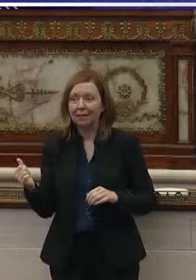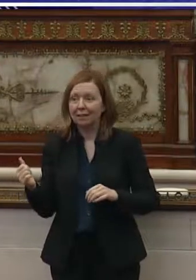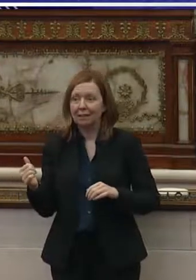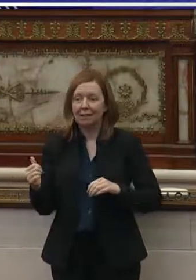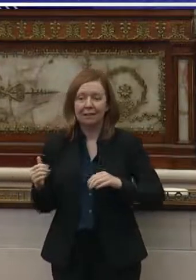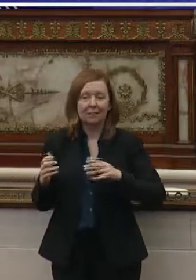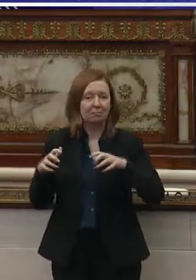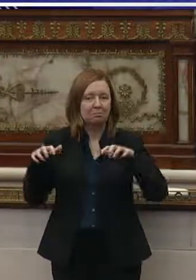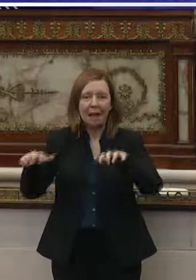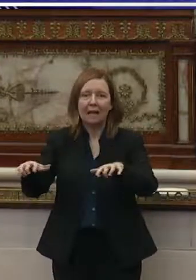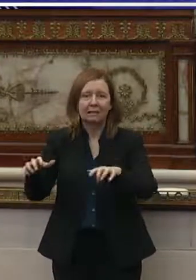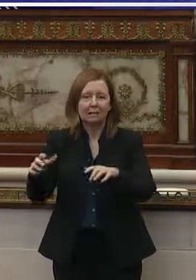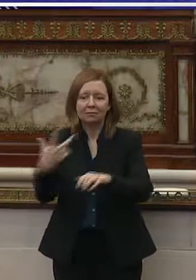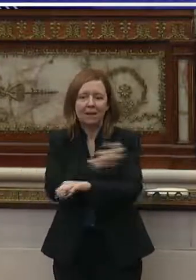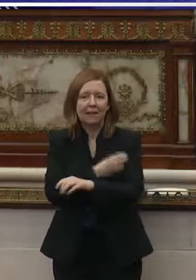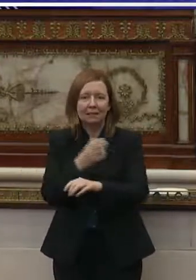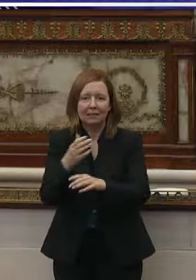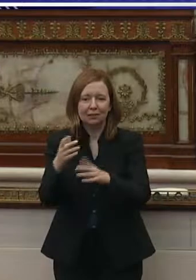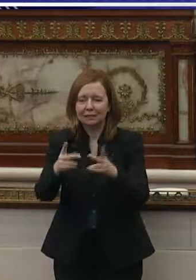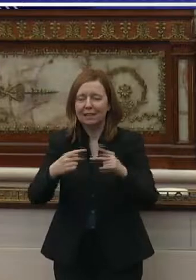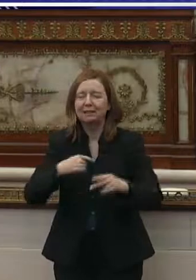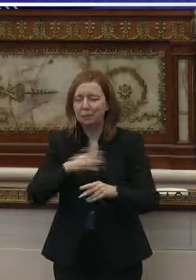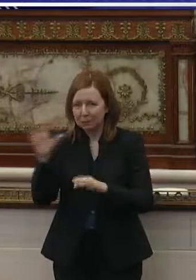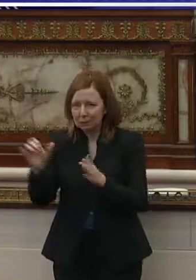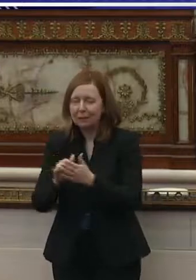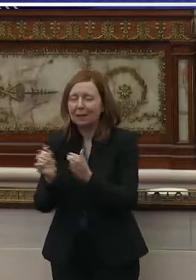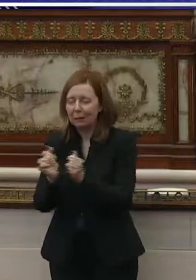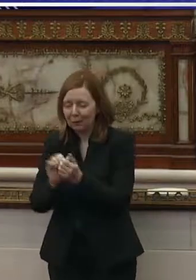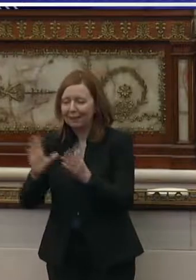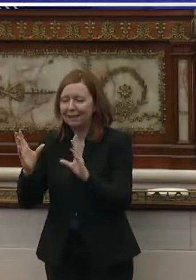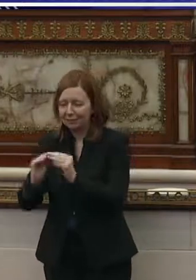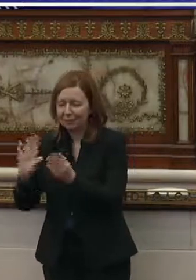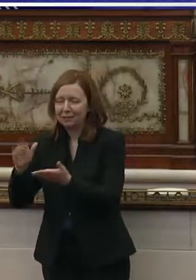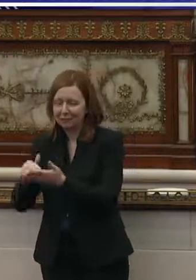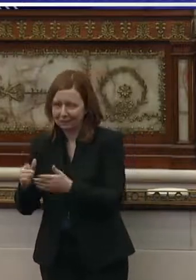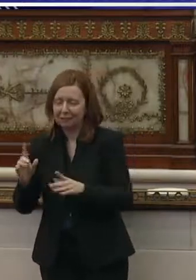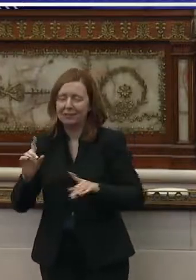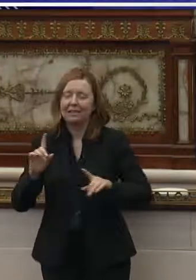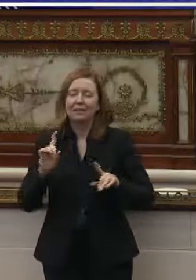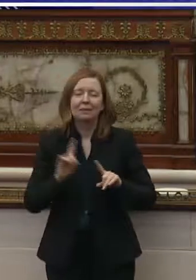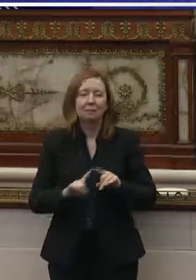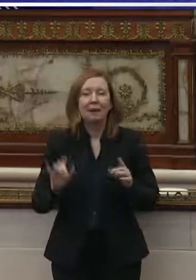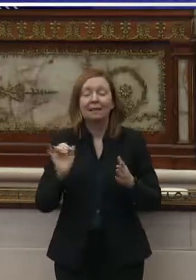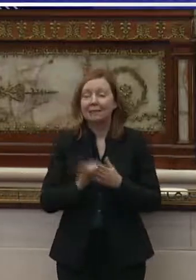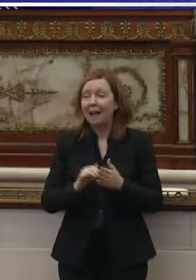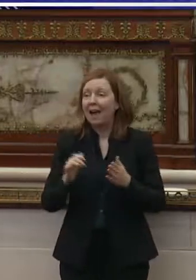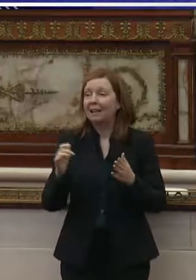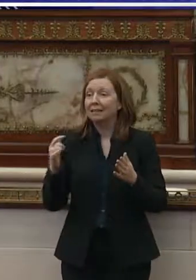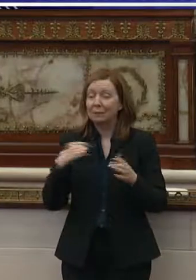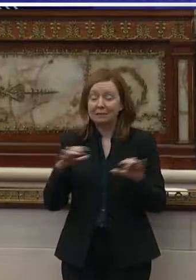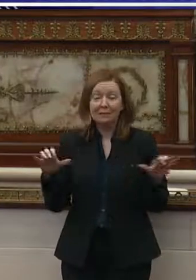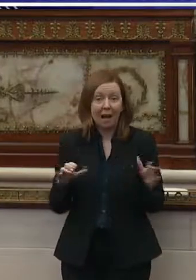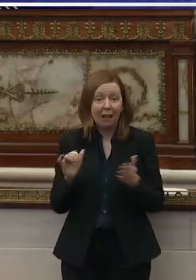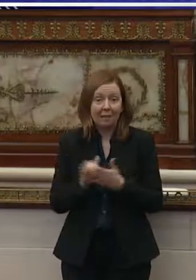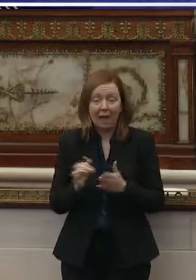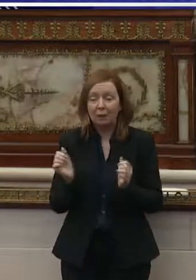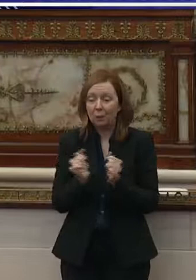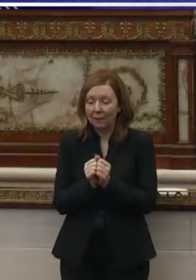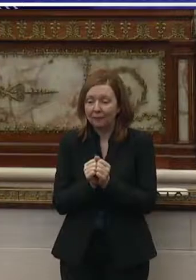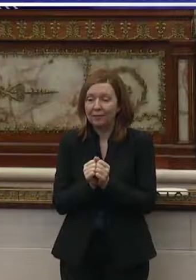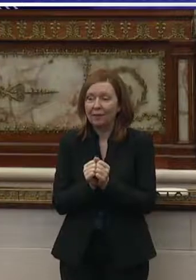vaccination sites, and certainly we'll do that with the convention center. What I wanted to express was a particular instance that we've done it with